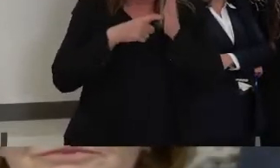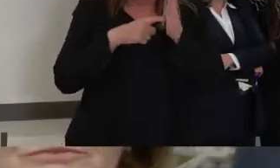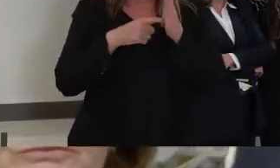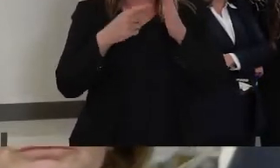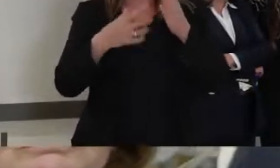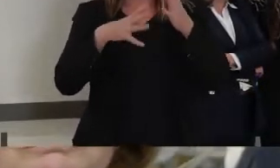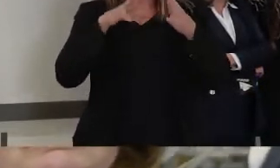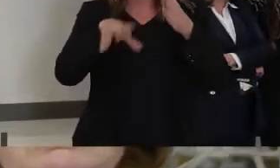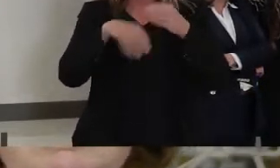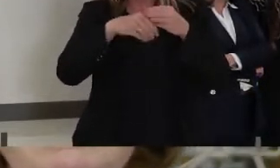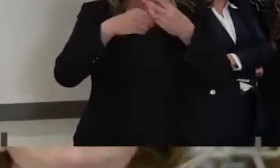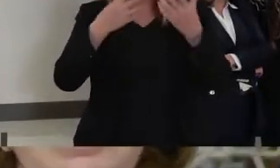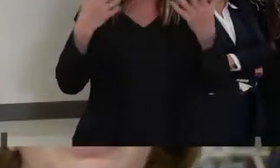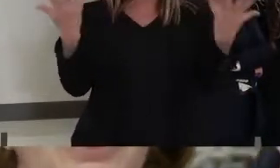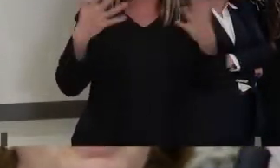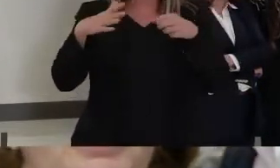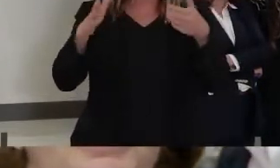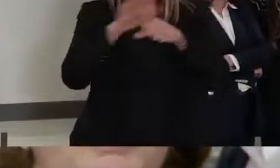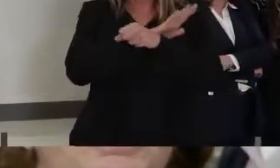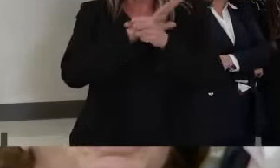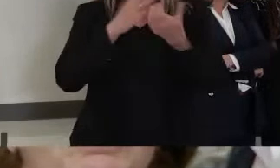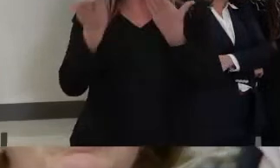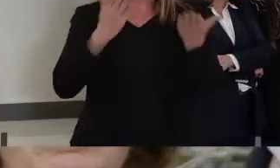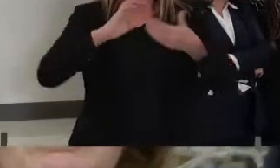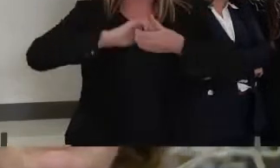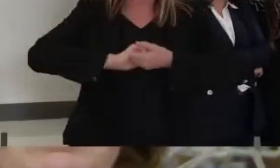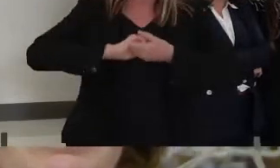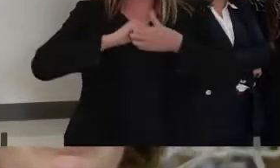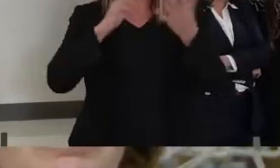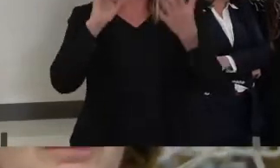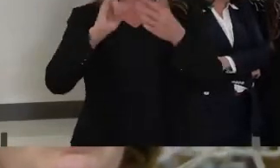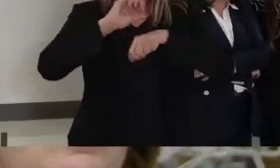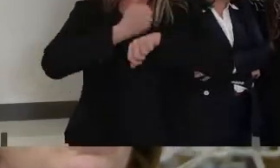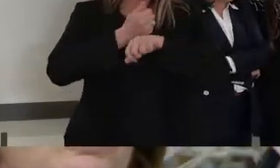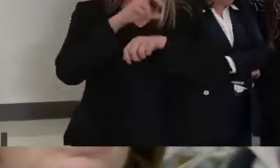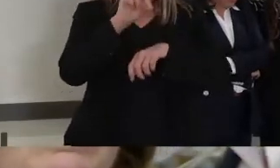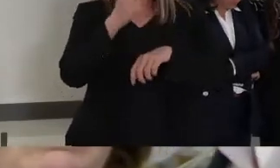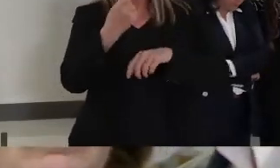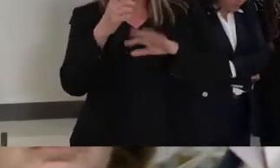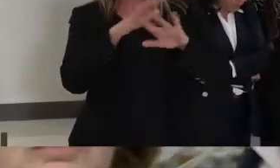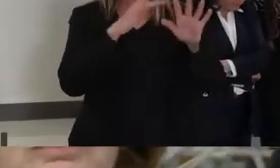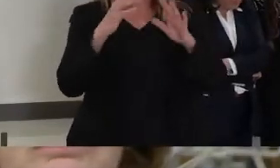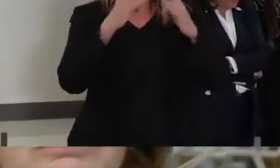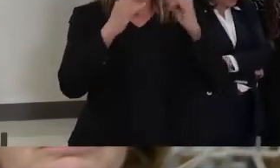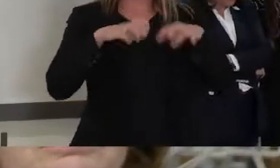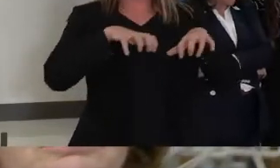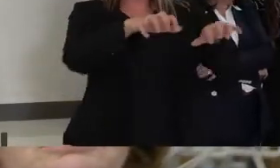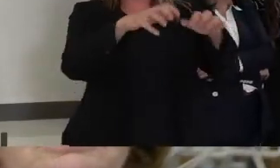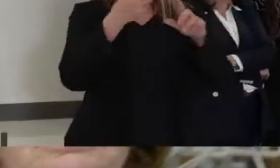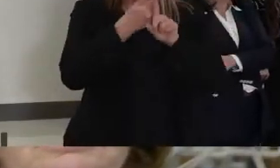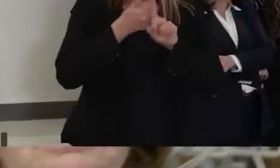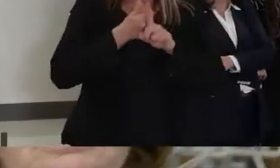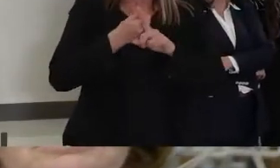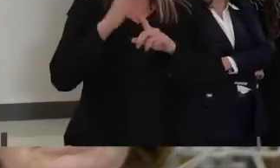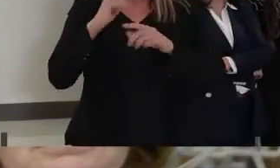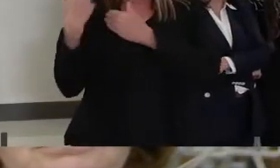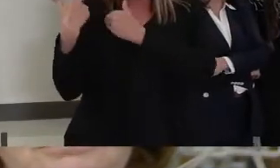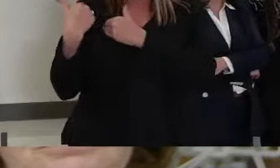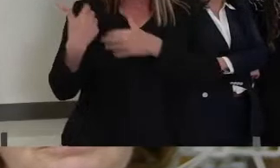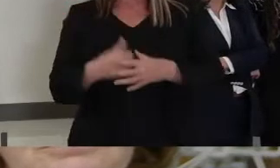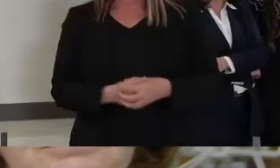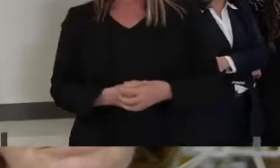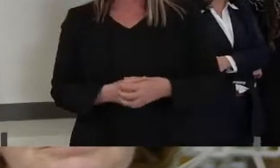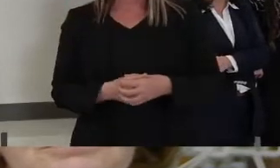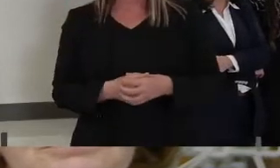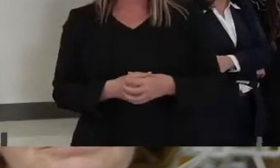these full-service partnerships as are necessary based on diagnosing people in the tent encampments themselves. That's accountability.